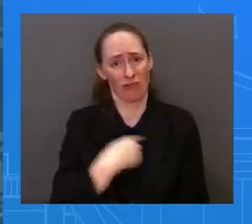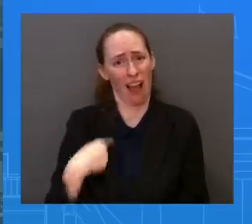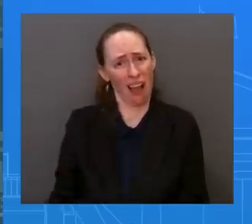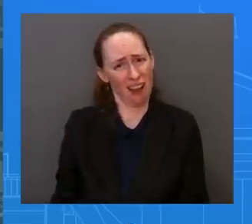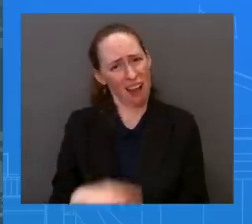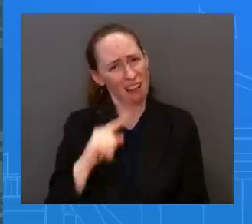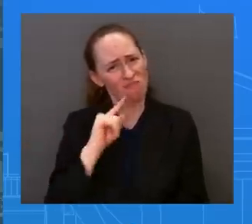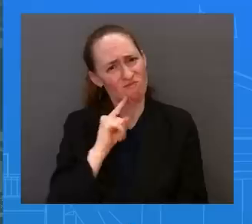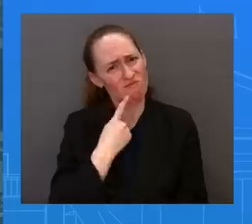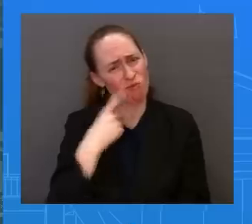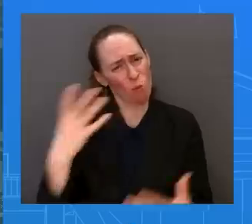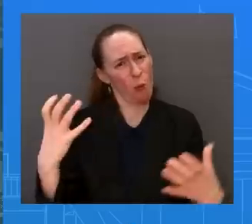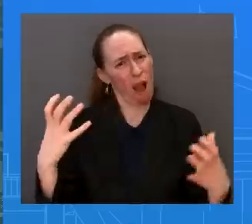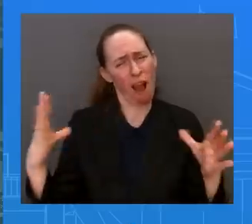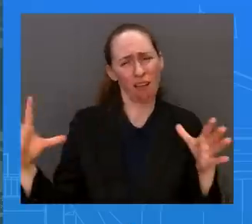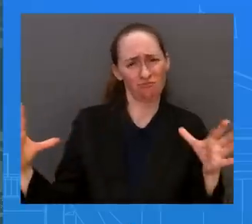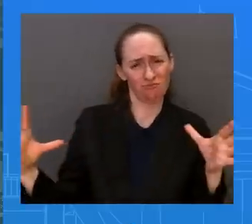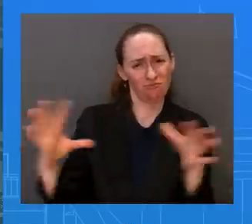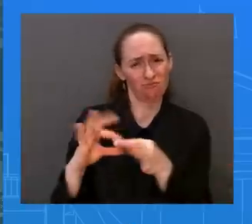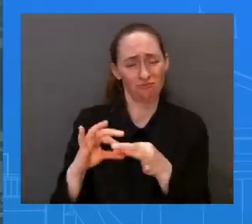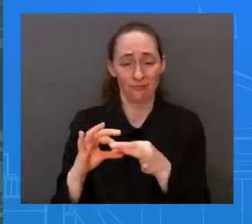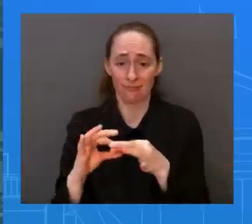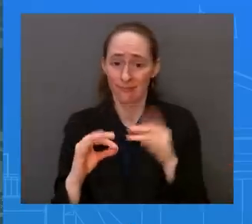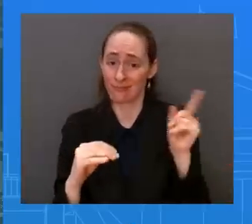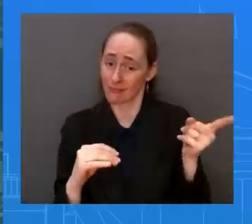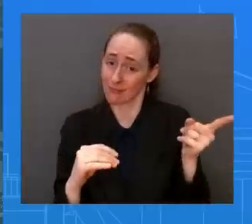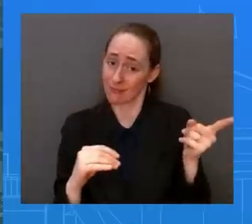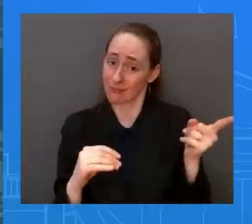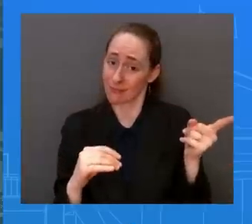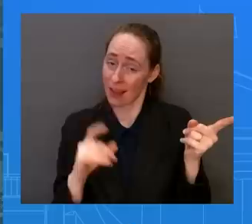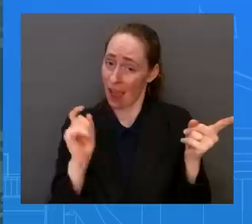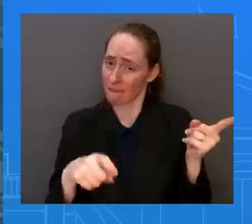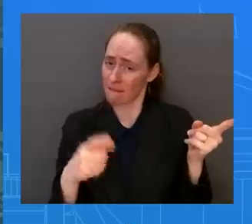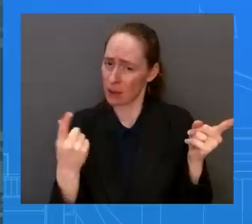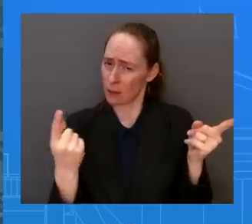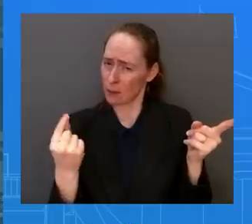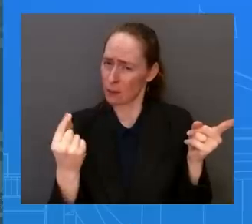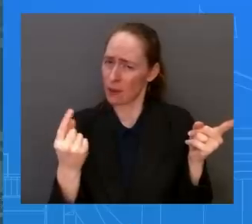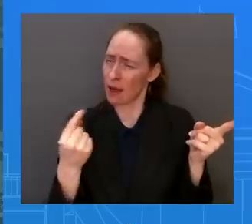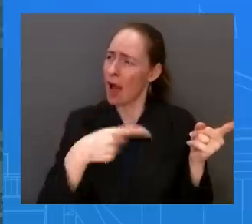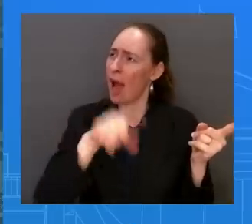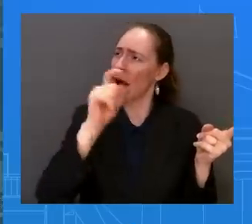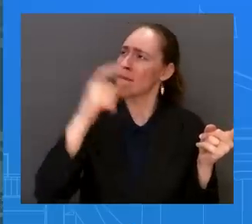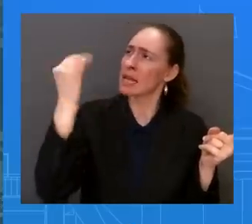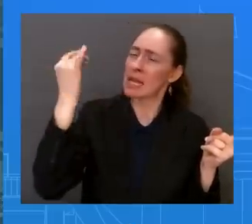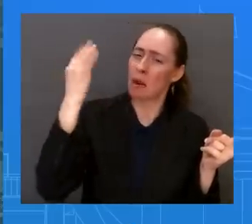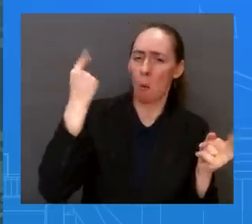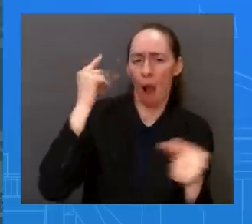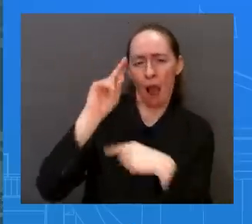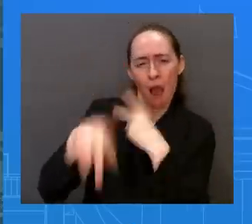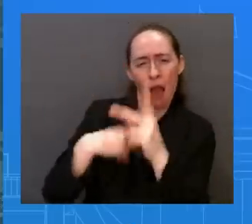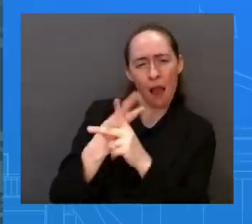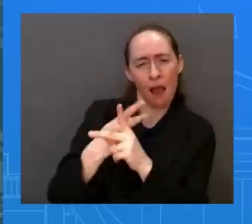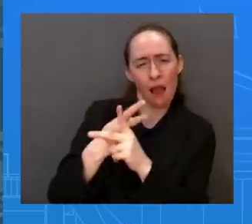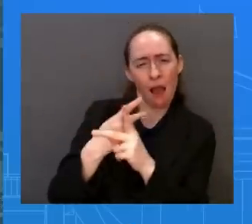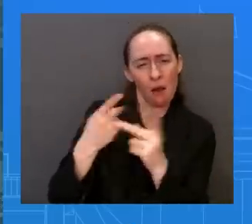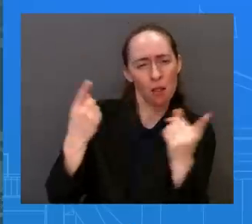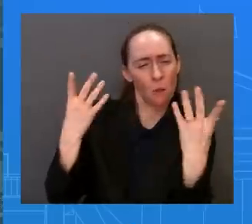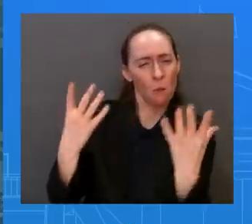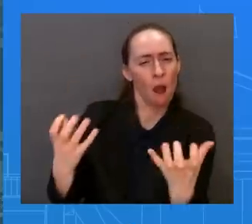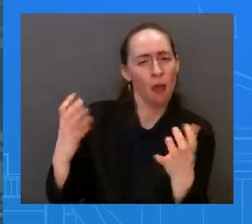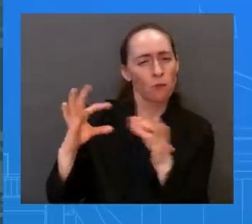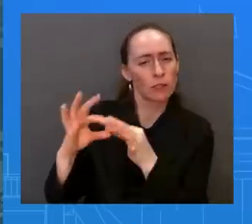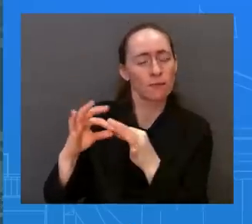China to figure out what kind of relationship that they want. And as you know, yes, Secretary Blinken did